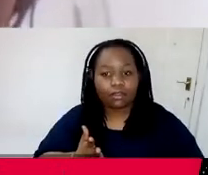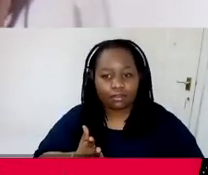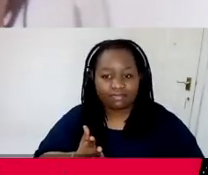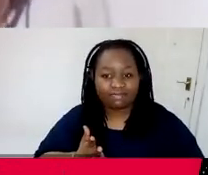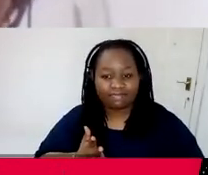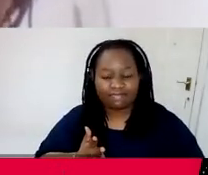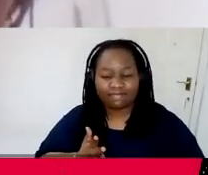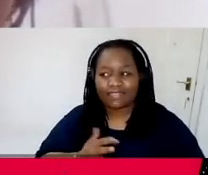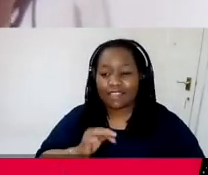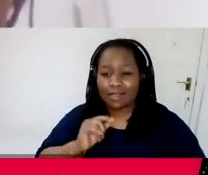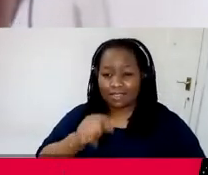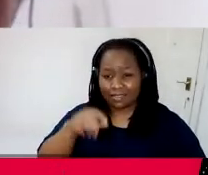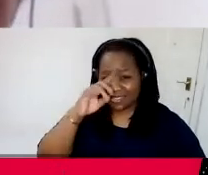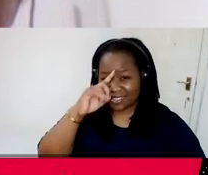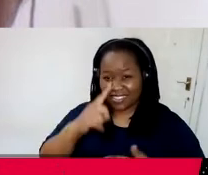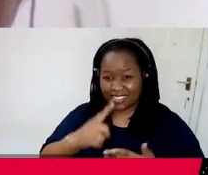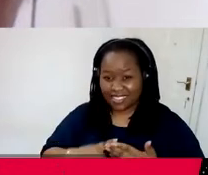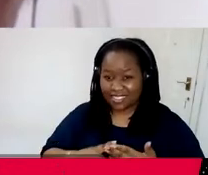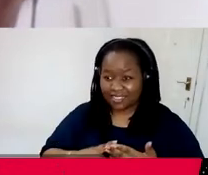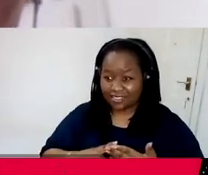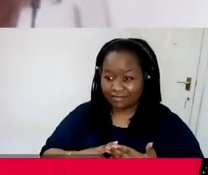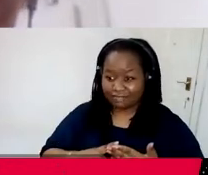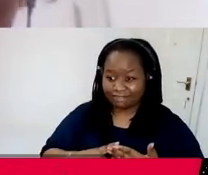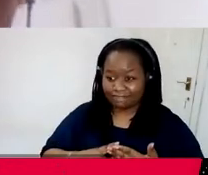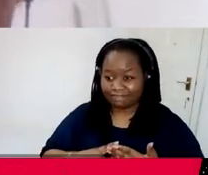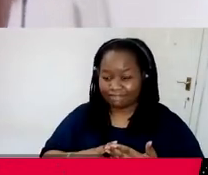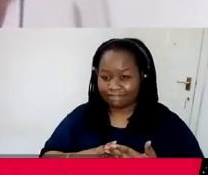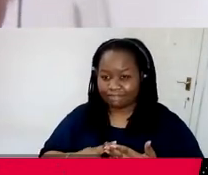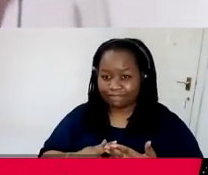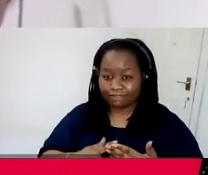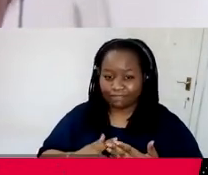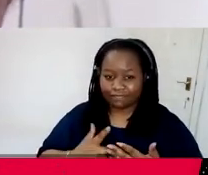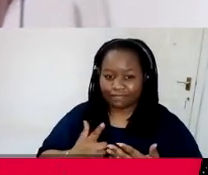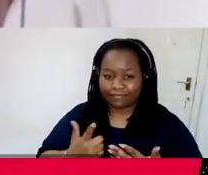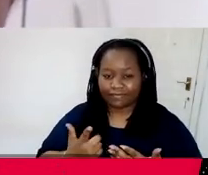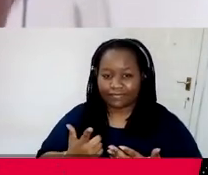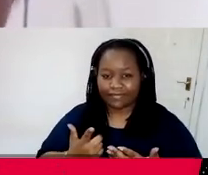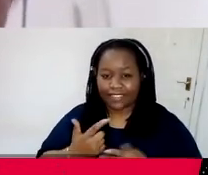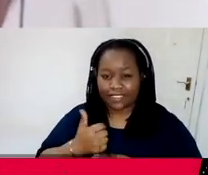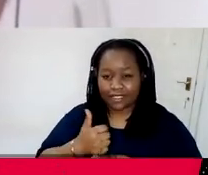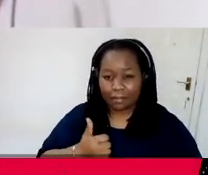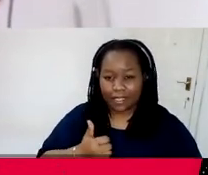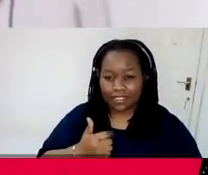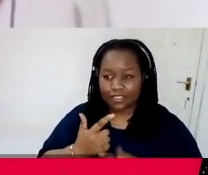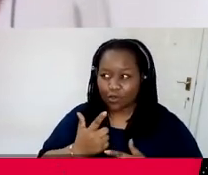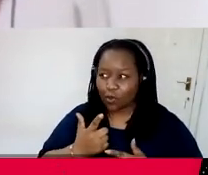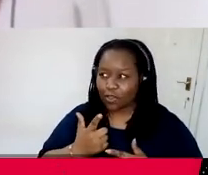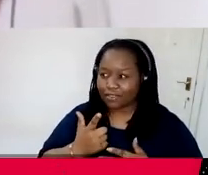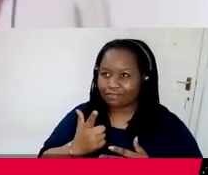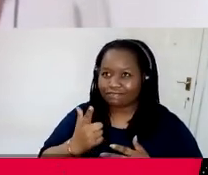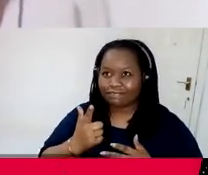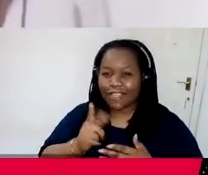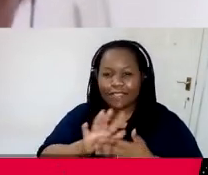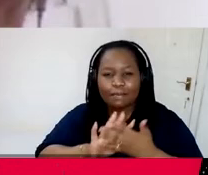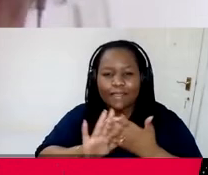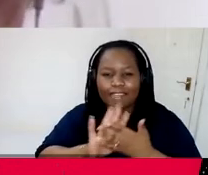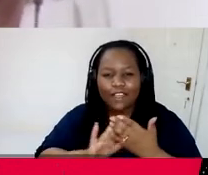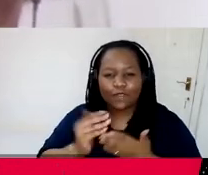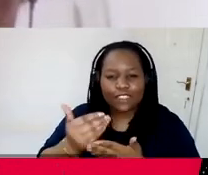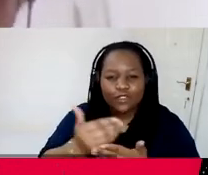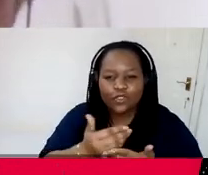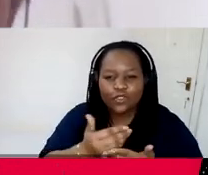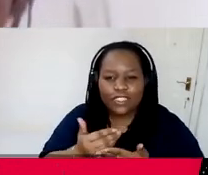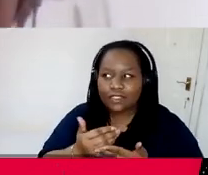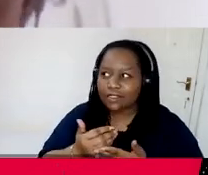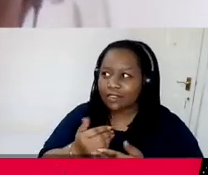whose security and whose interests are we interested in supporting and facilitating here. And so if anybody